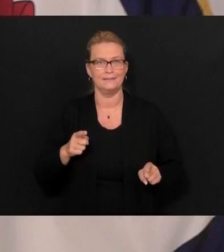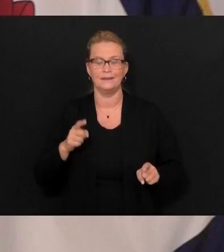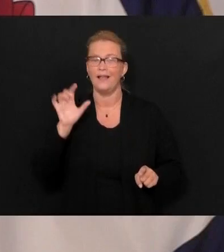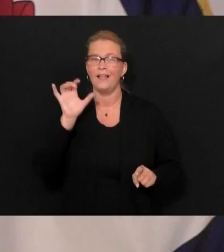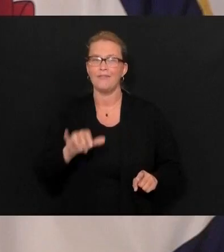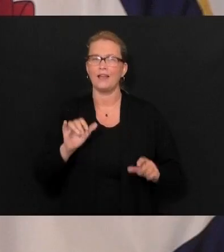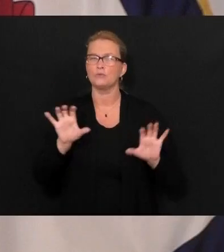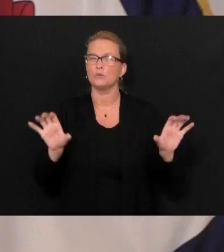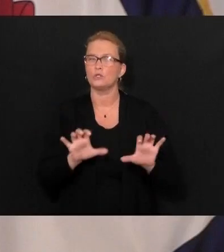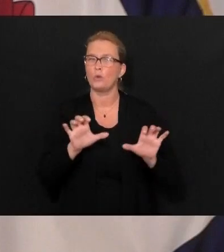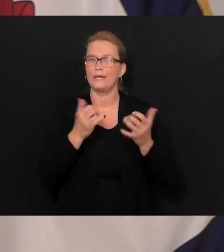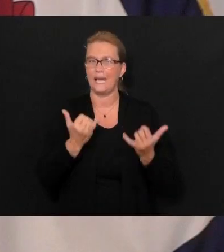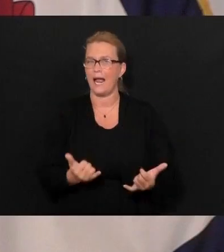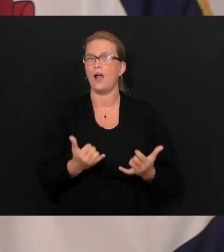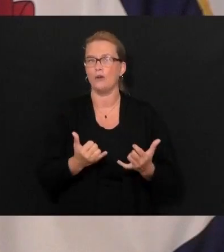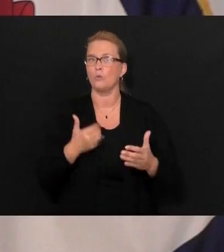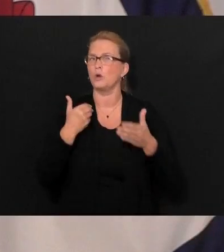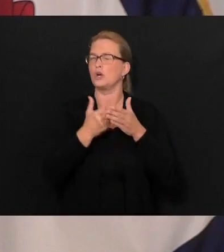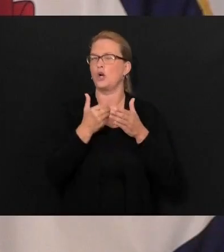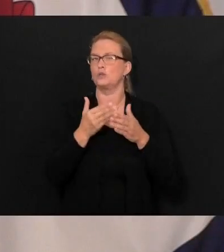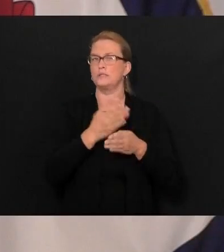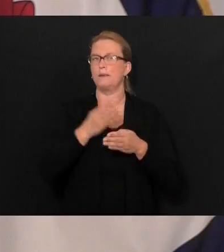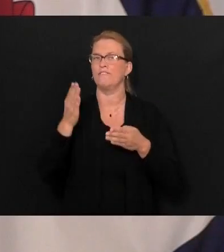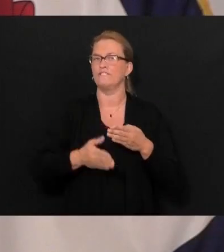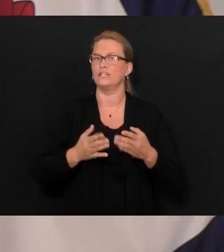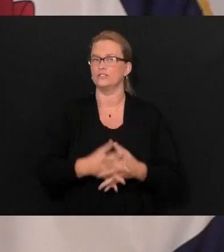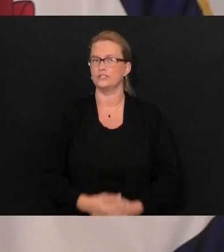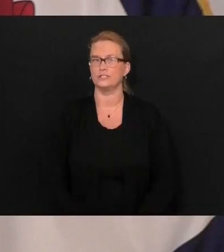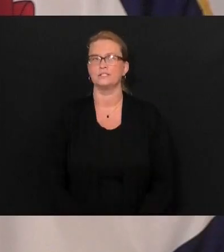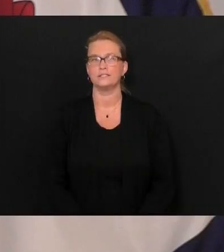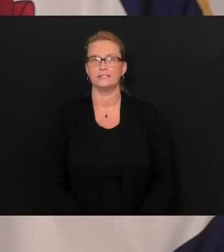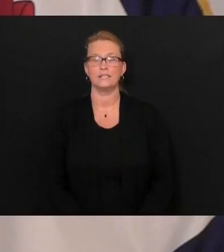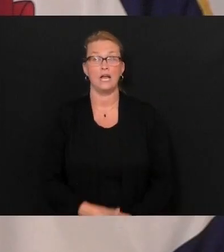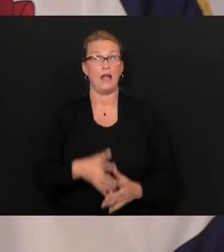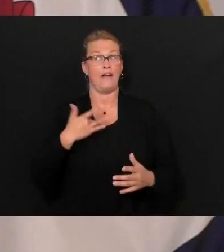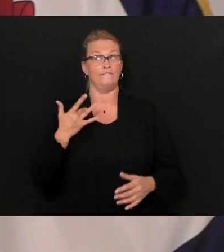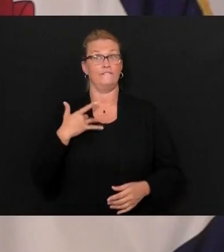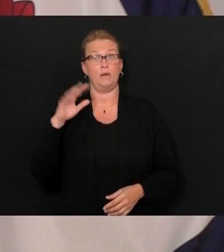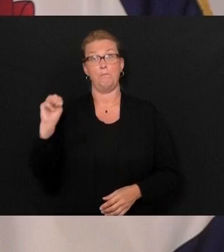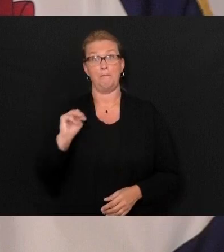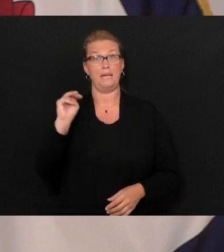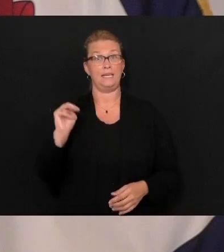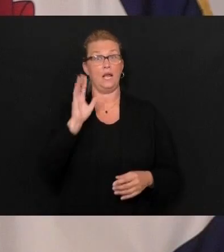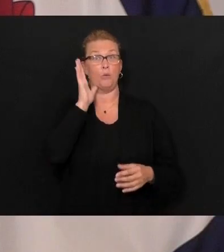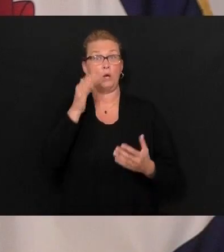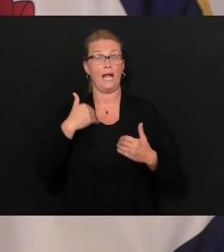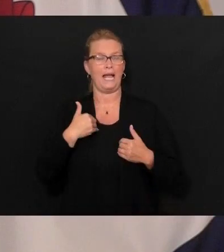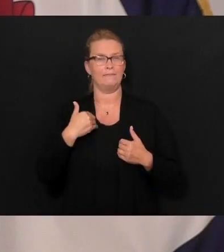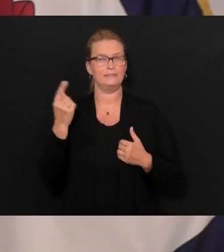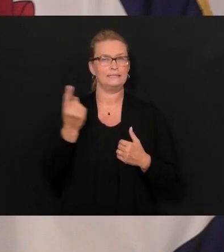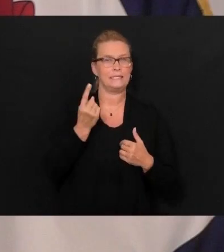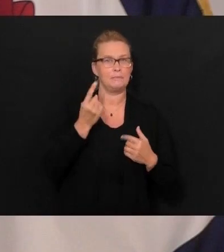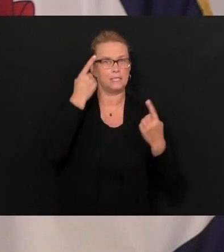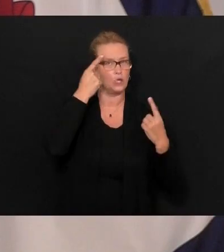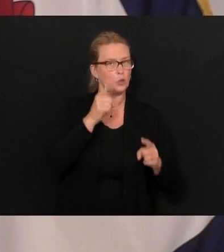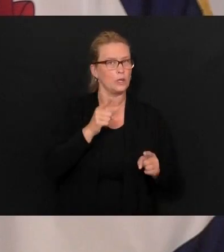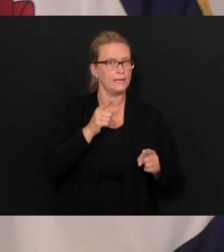to work through, and we're really close to being finished up, and I think by Monday we'll either have something there or we won't,